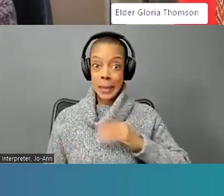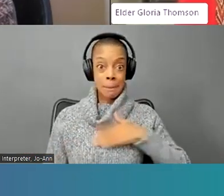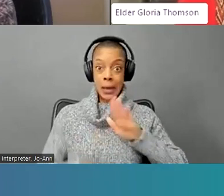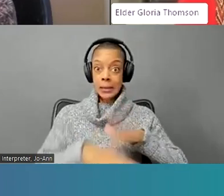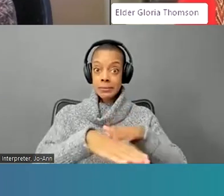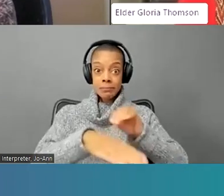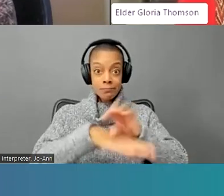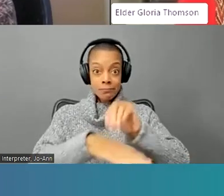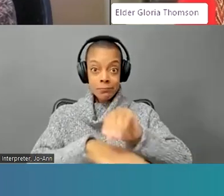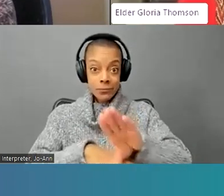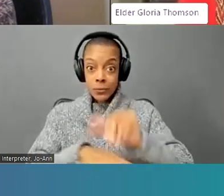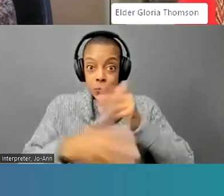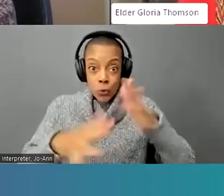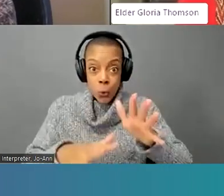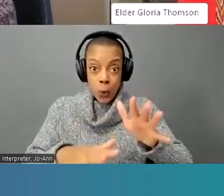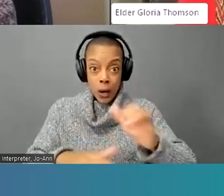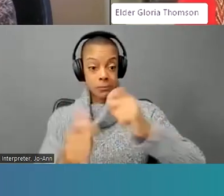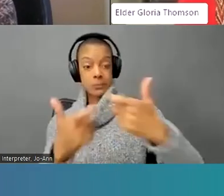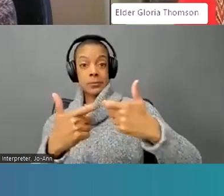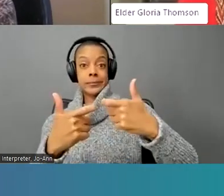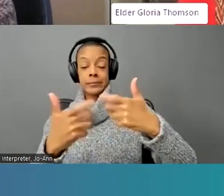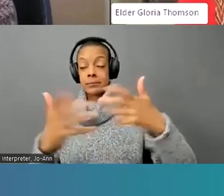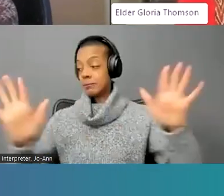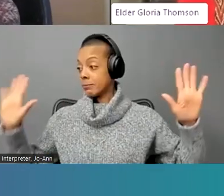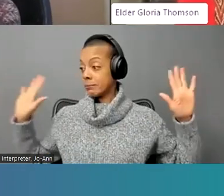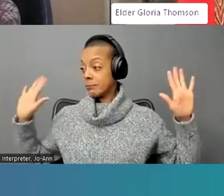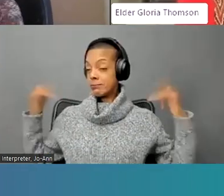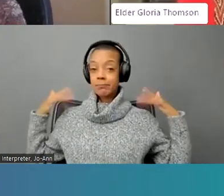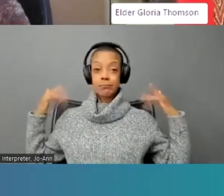good for you. That's your problem.